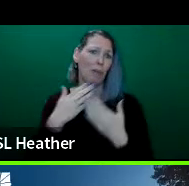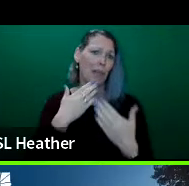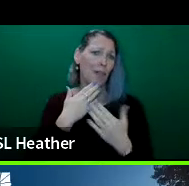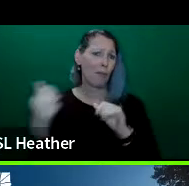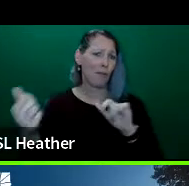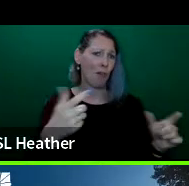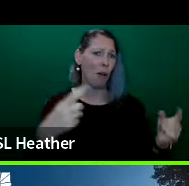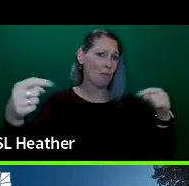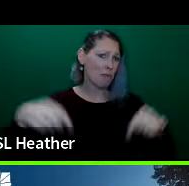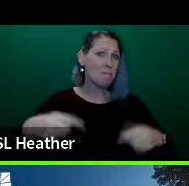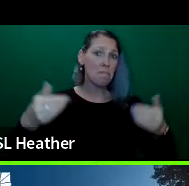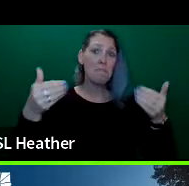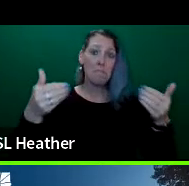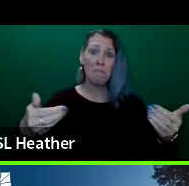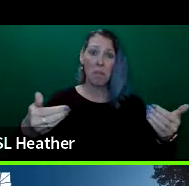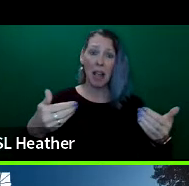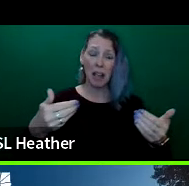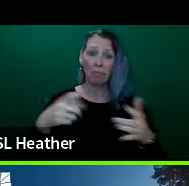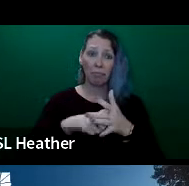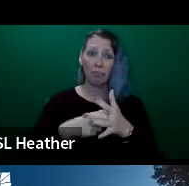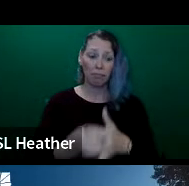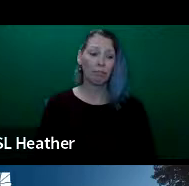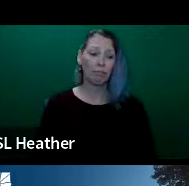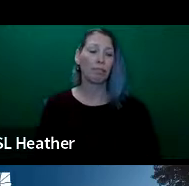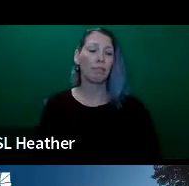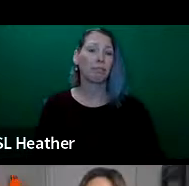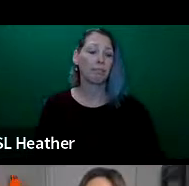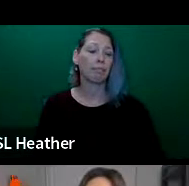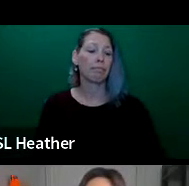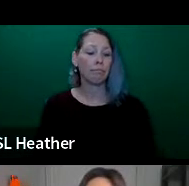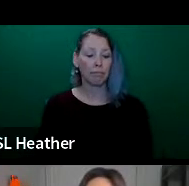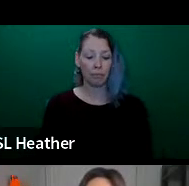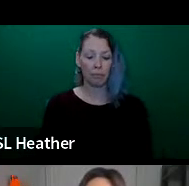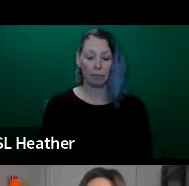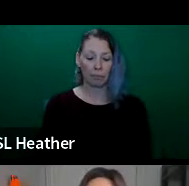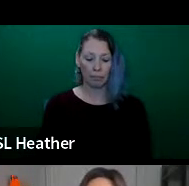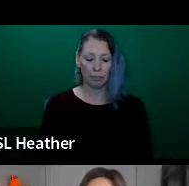attending, and go ahead and listen, move forward. All right, sounds good. So